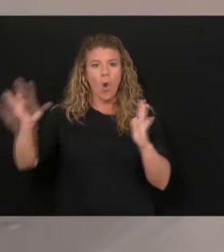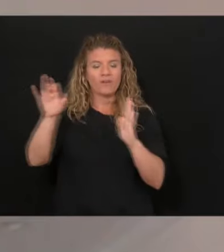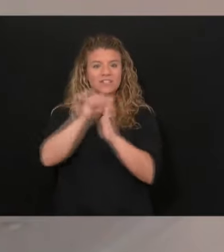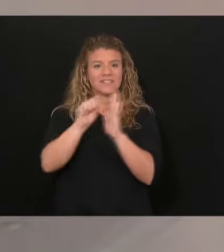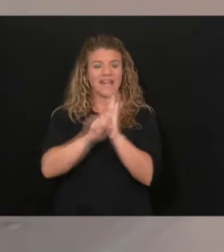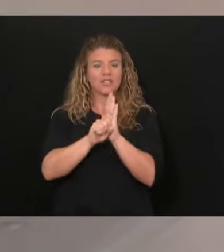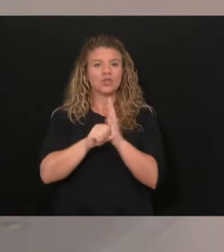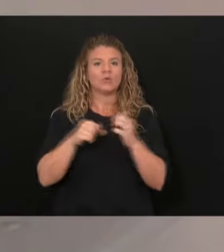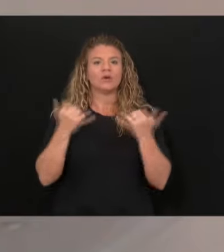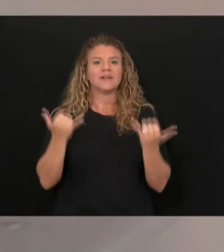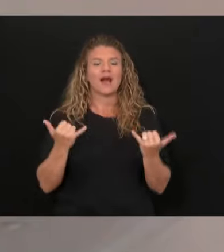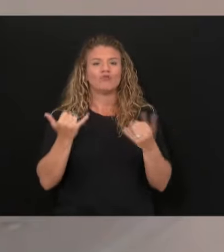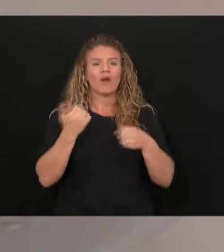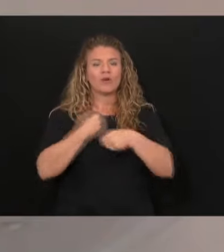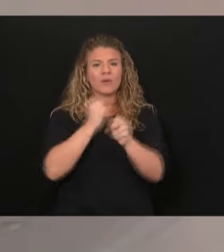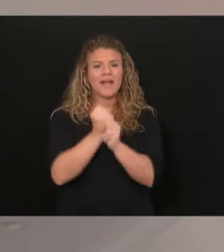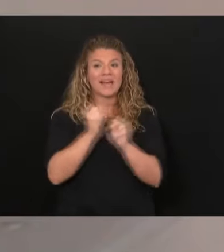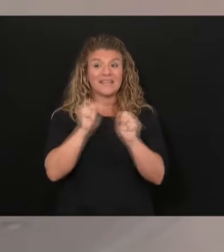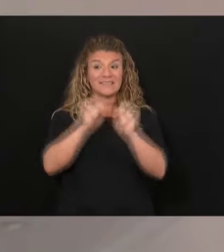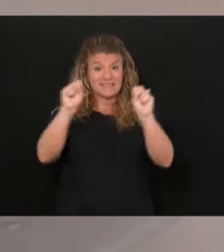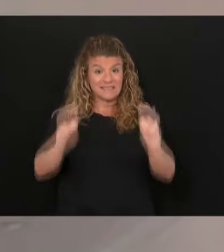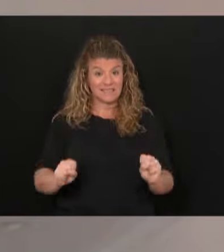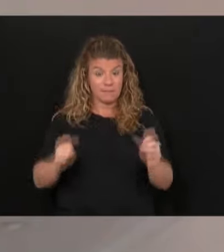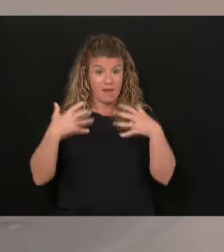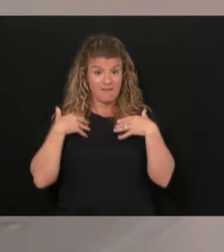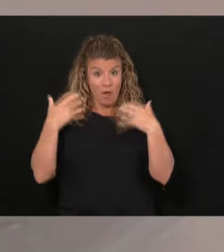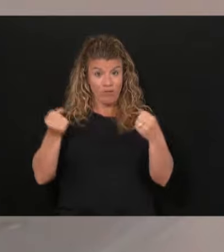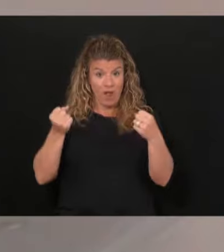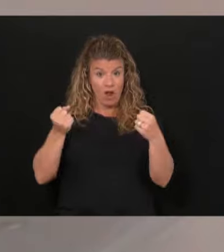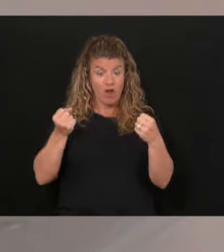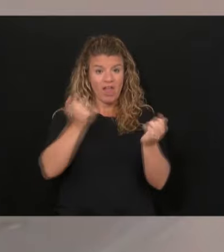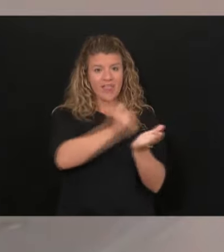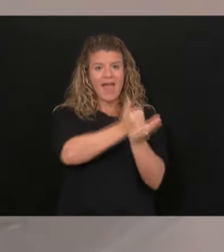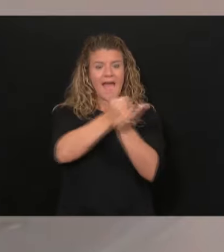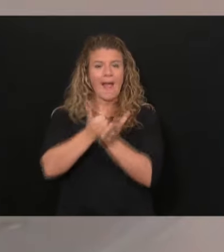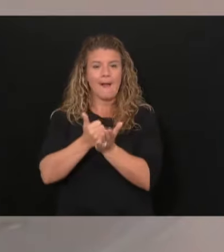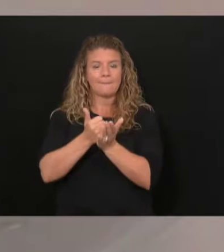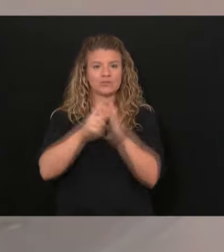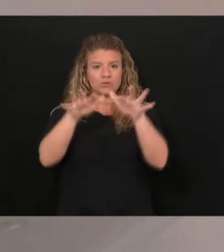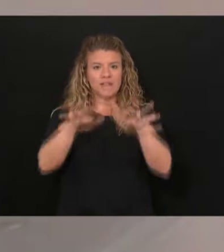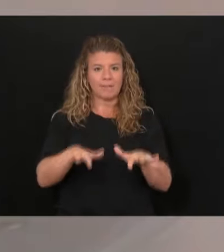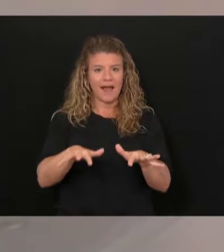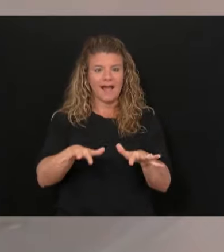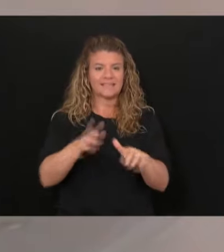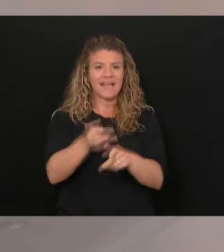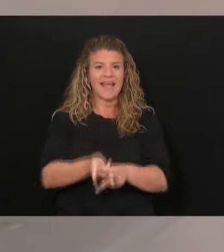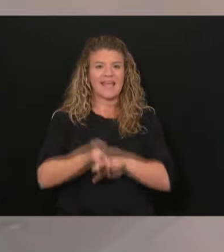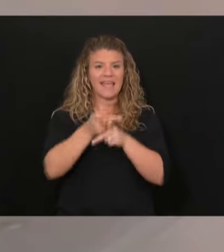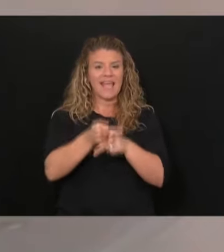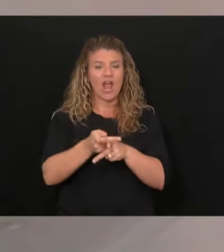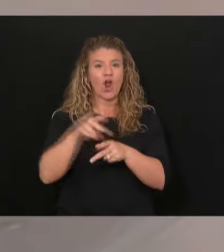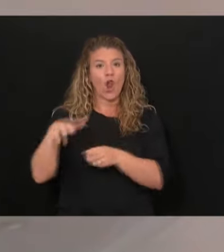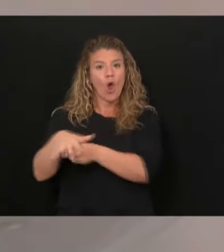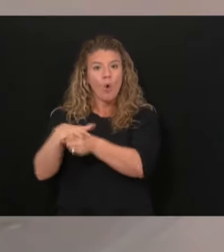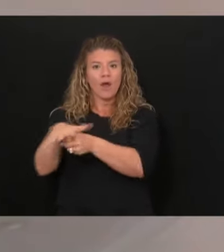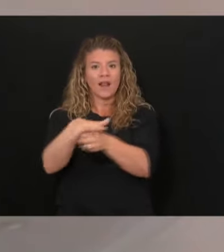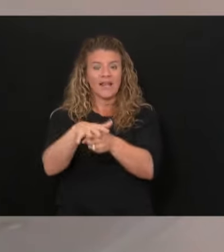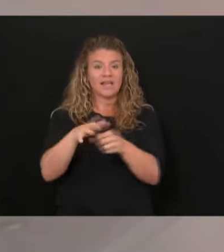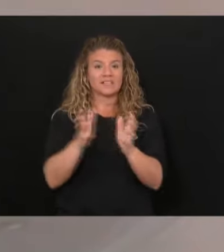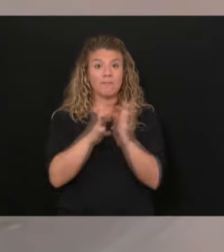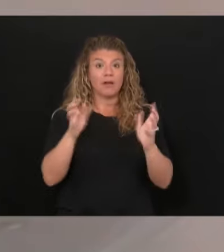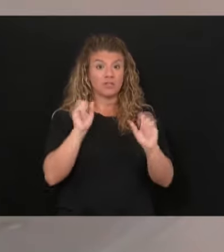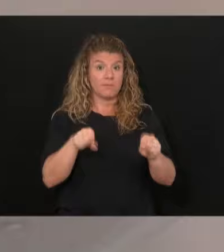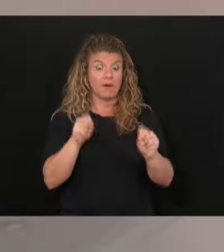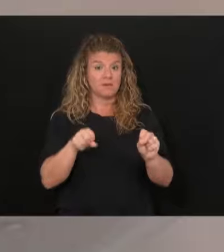a system of healthcare that helps, stabilize and care for people locally as much as possible, but